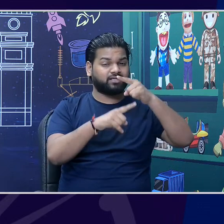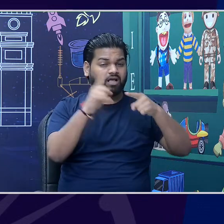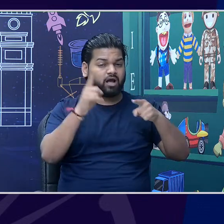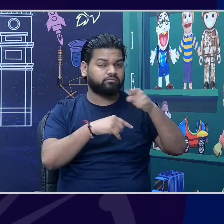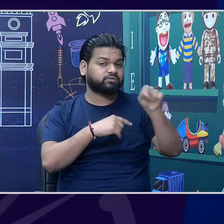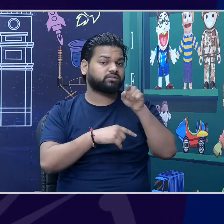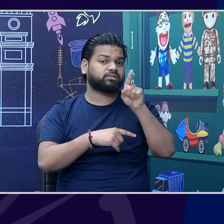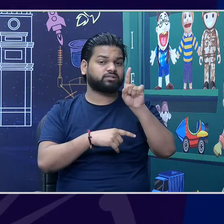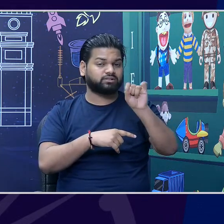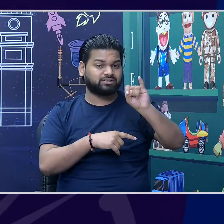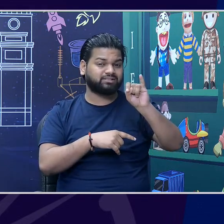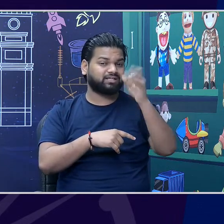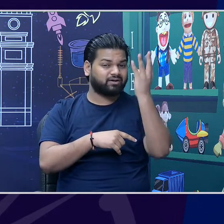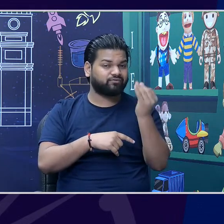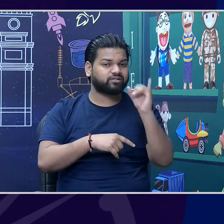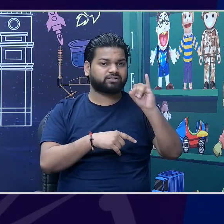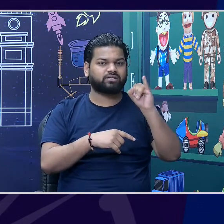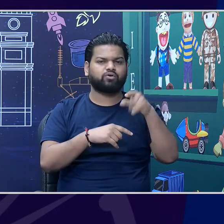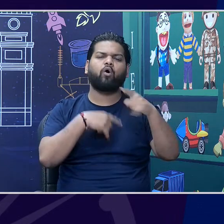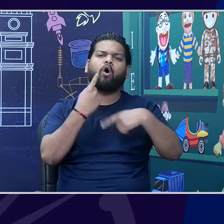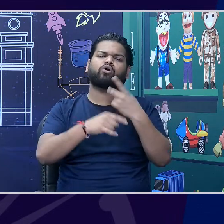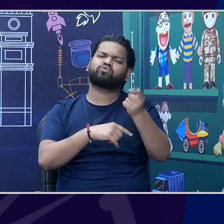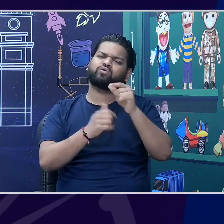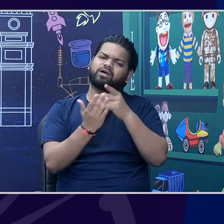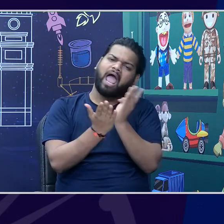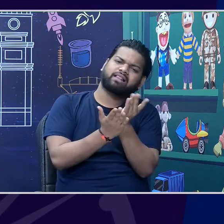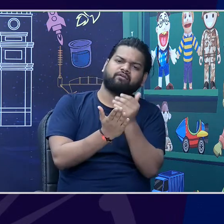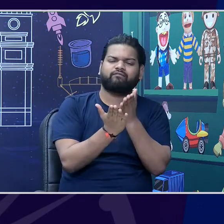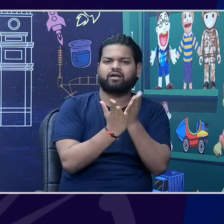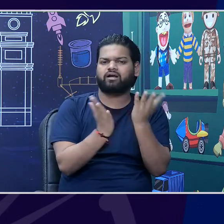from our website